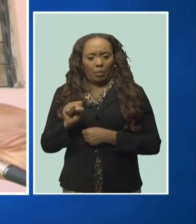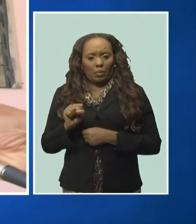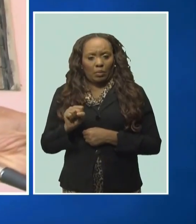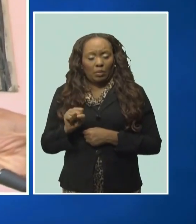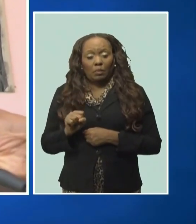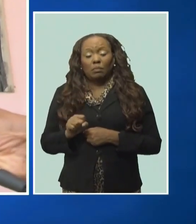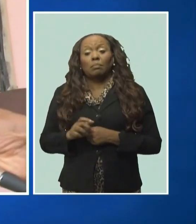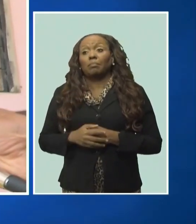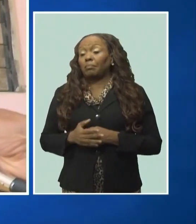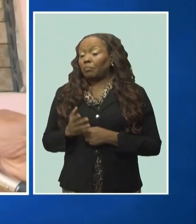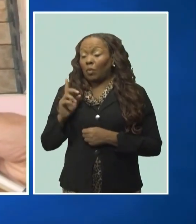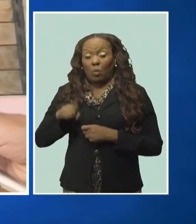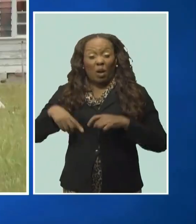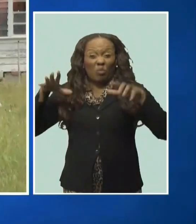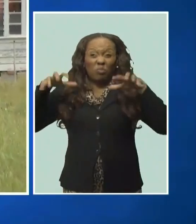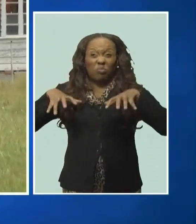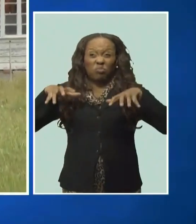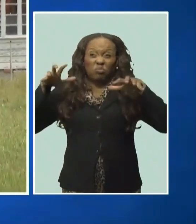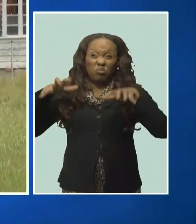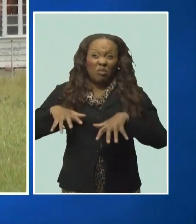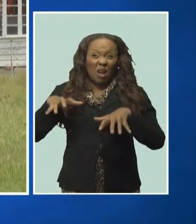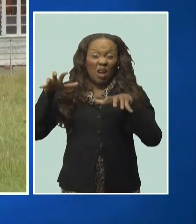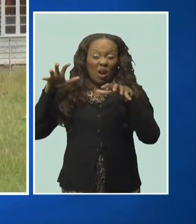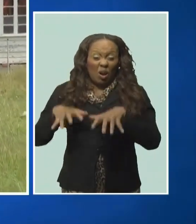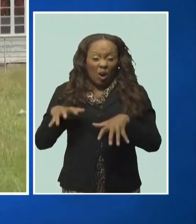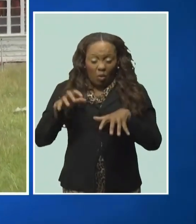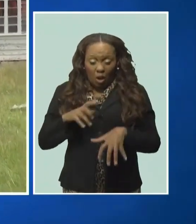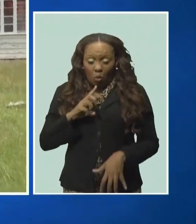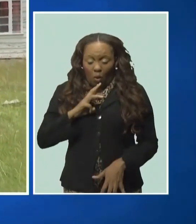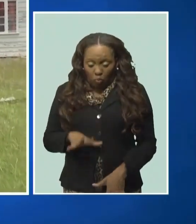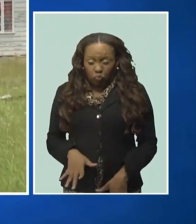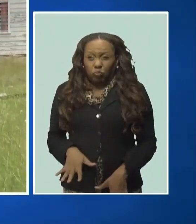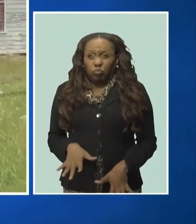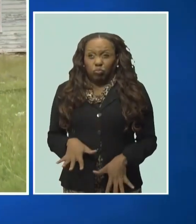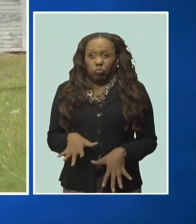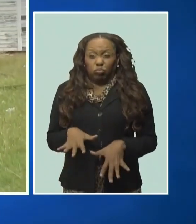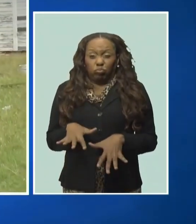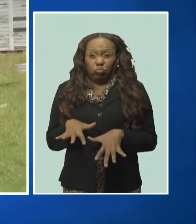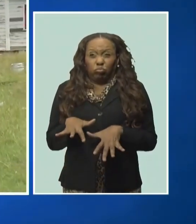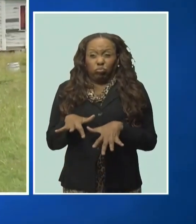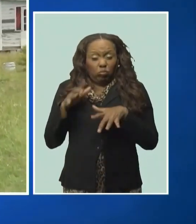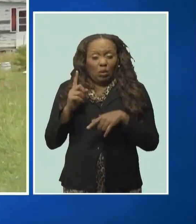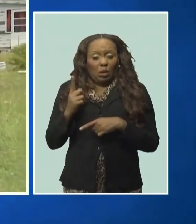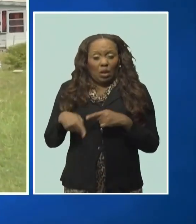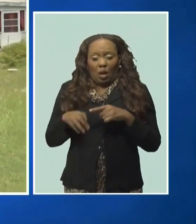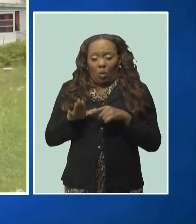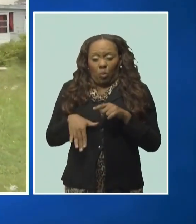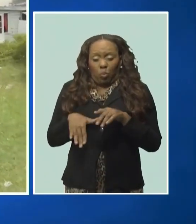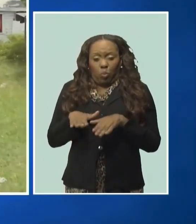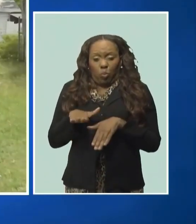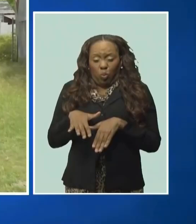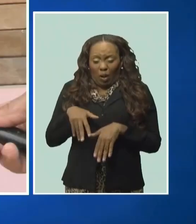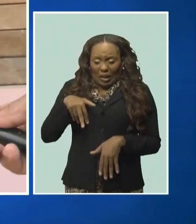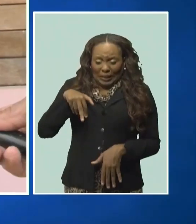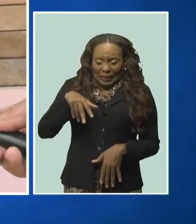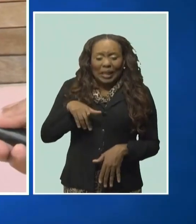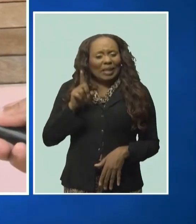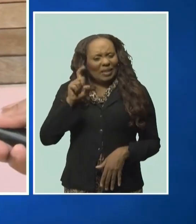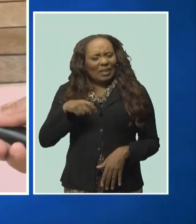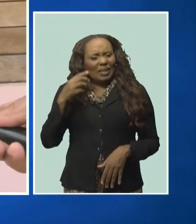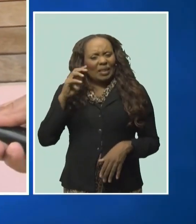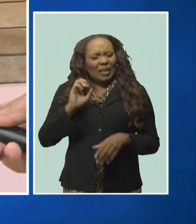heavy rains, all down here is flooded, right? And the bobbies can't walk once they get heavy rains. So I feel it need a well